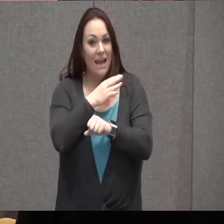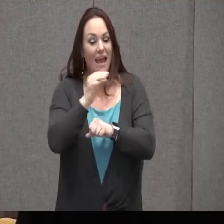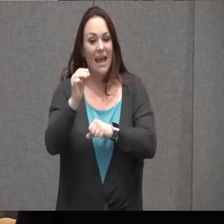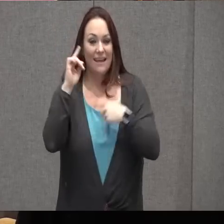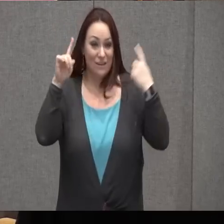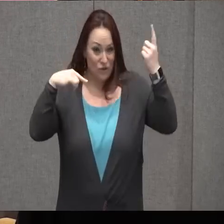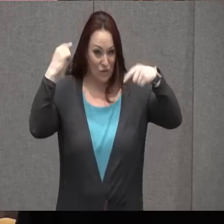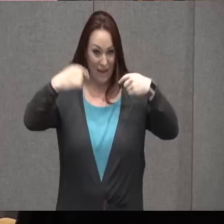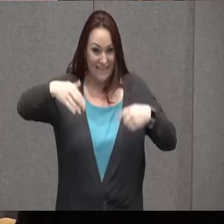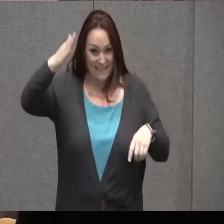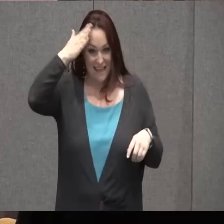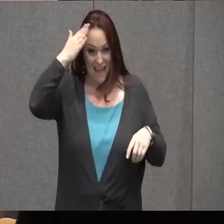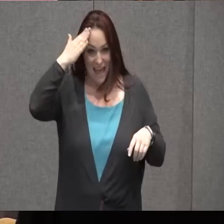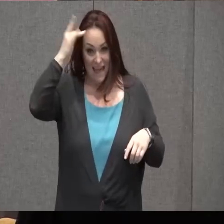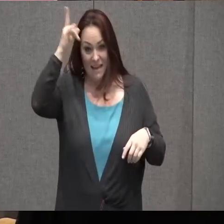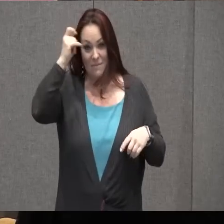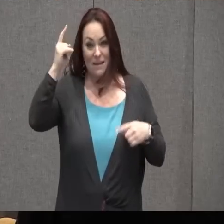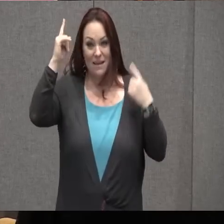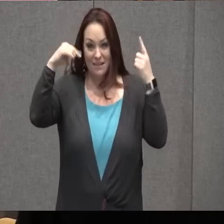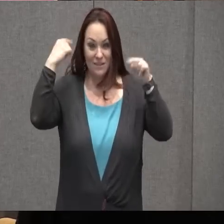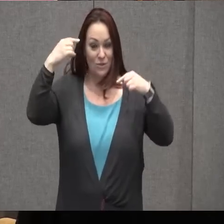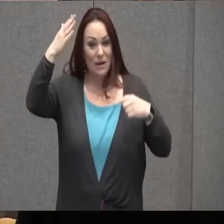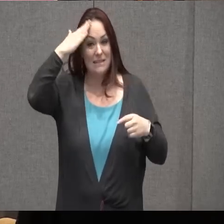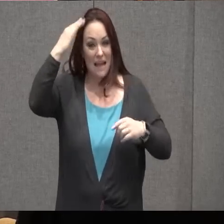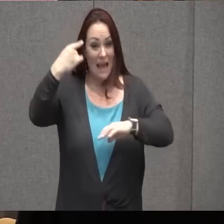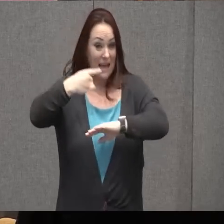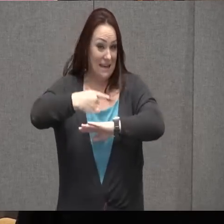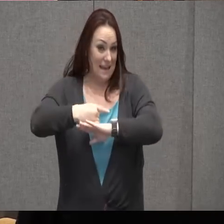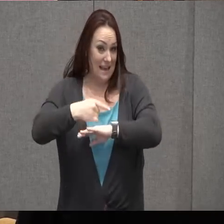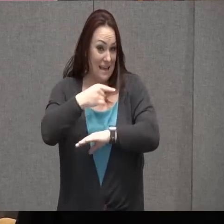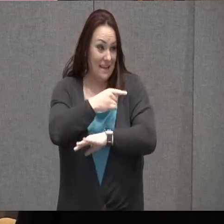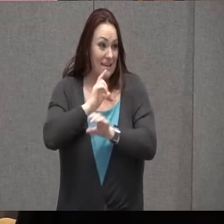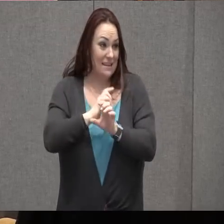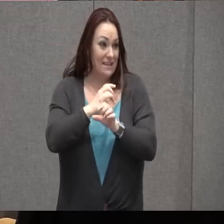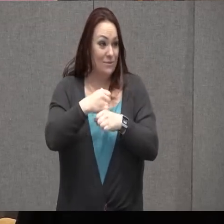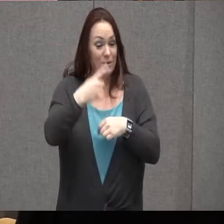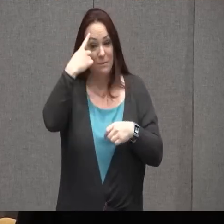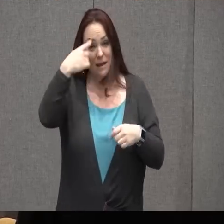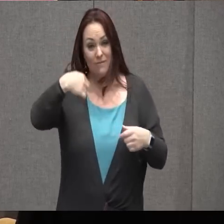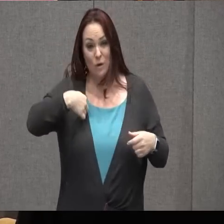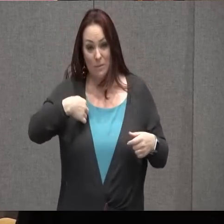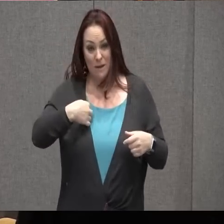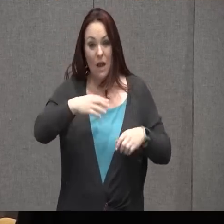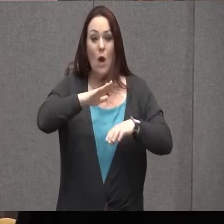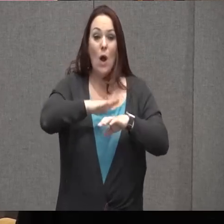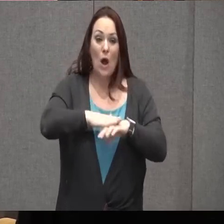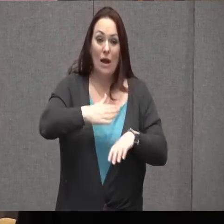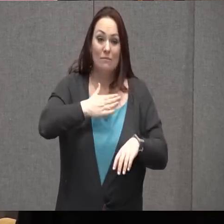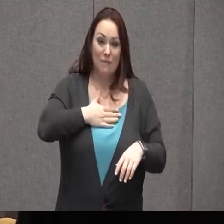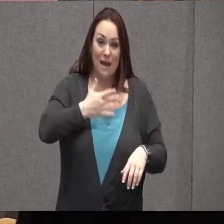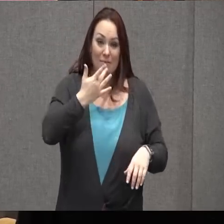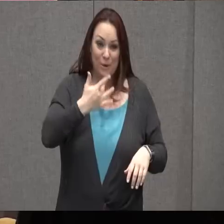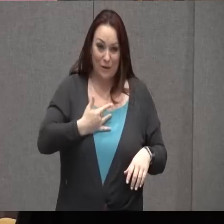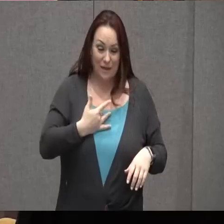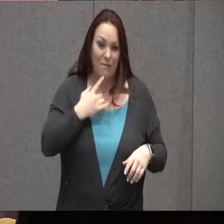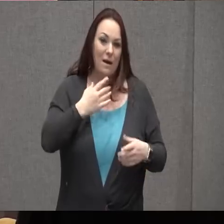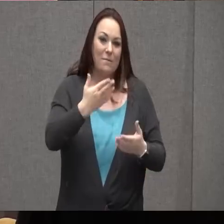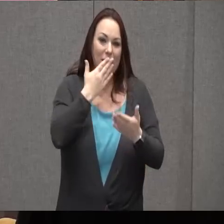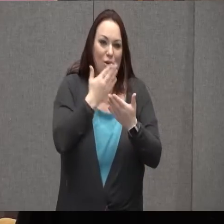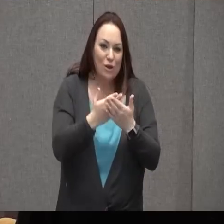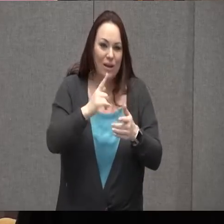because it's crazy hat day. This was made for me on my birthday for my good friend Nancy. It's a bike